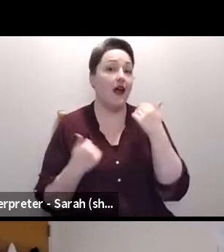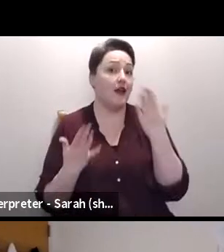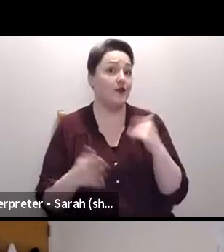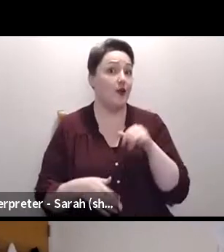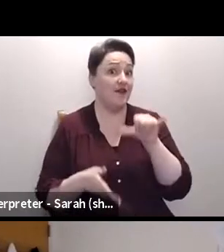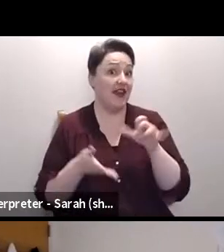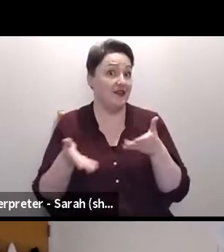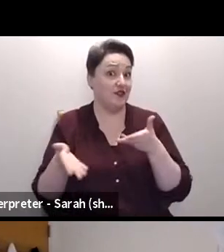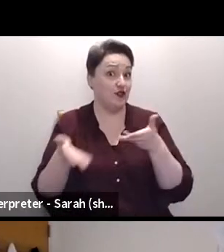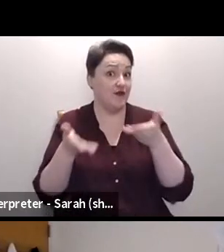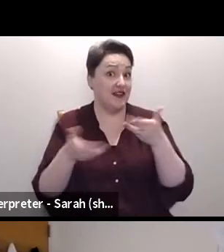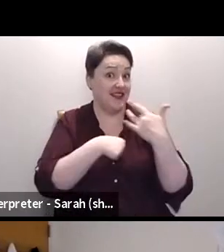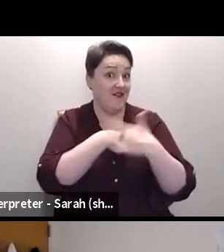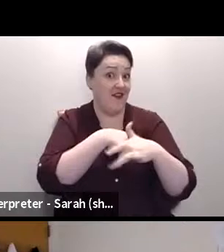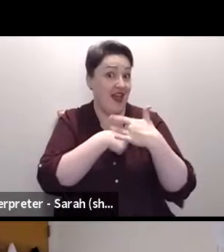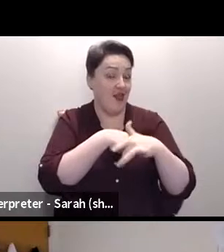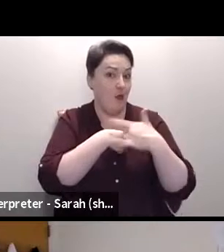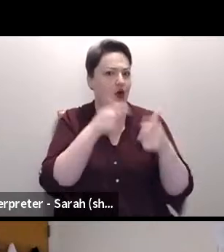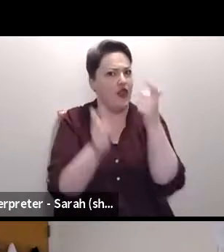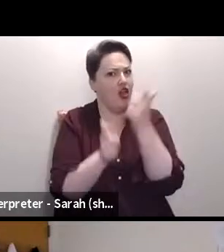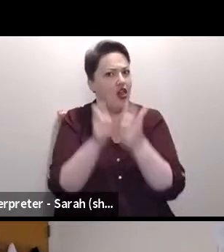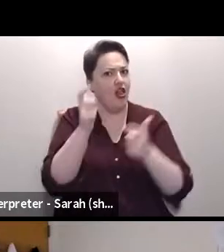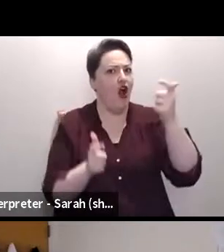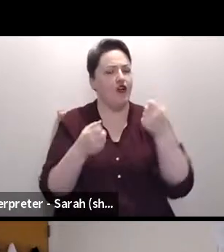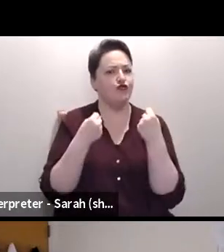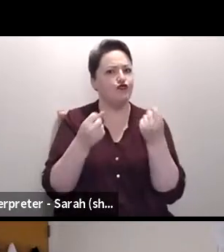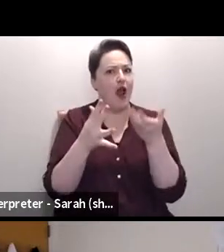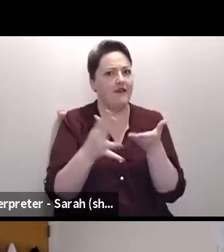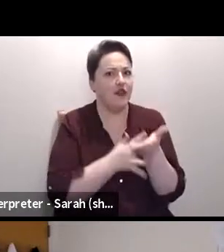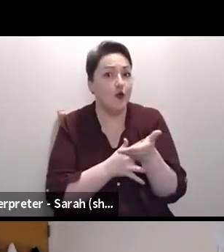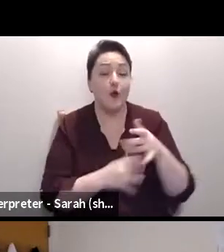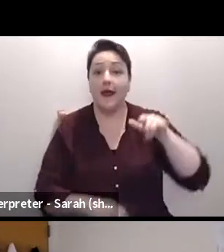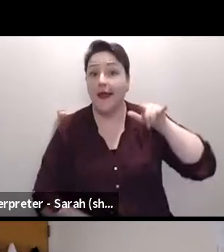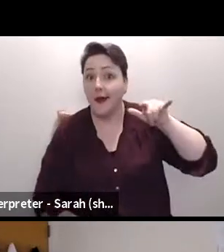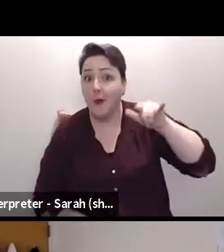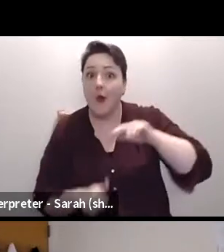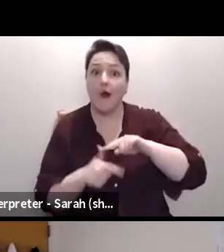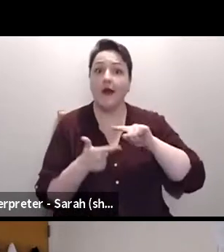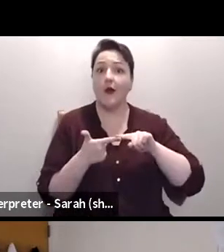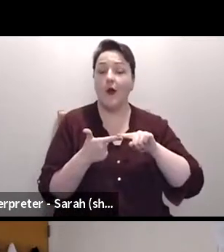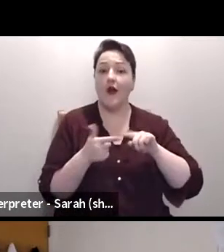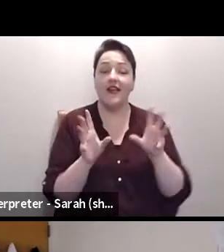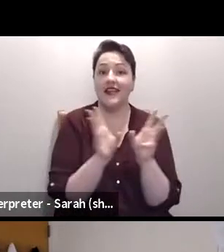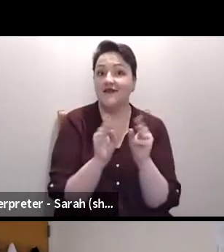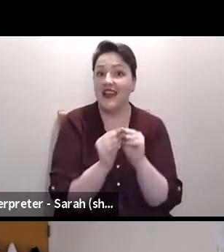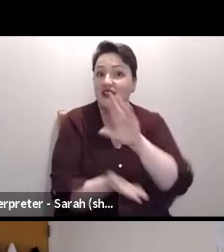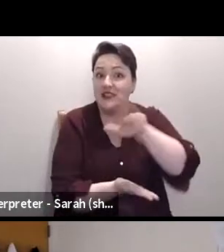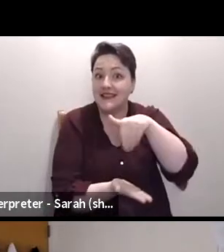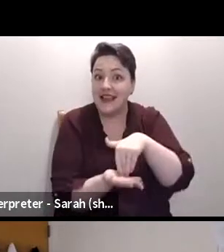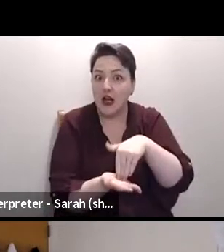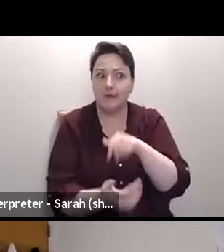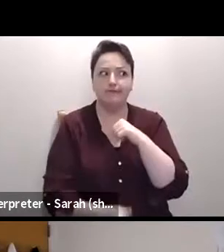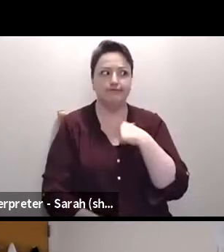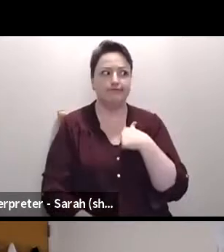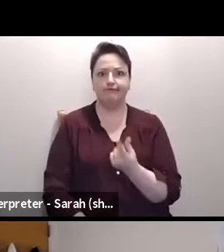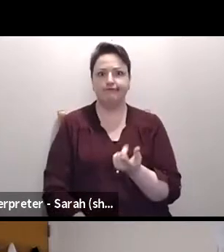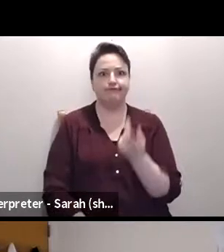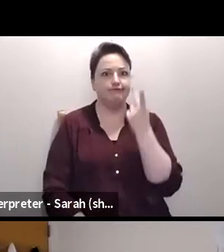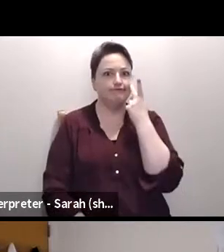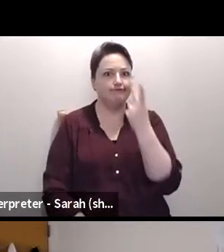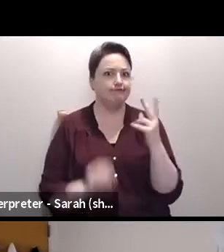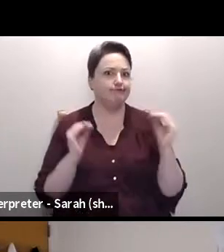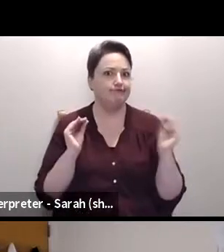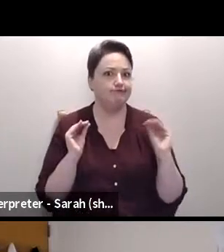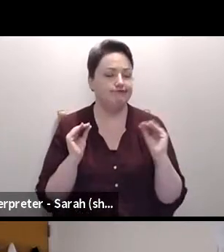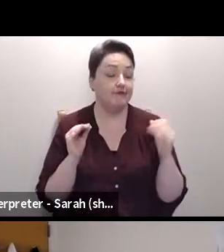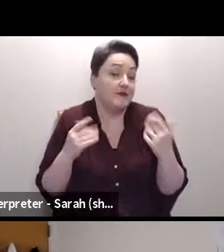available at the large drive-throughs like, the airport or at the convention center. I didn't see evidence of that, but I don't know that for